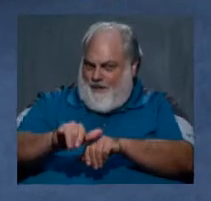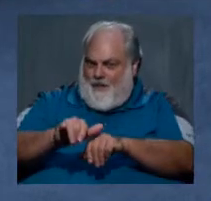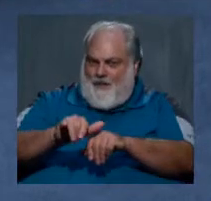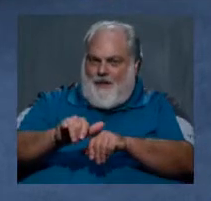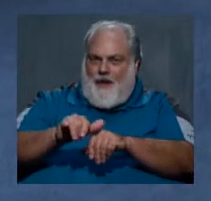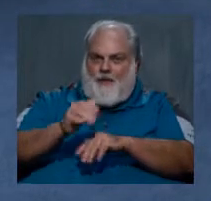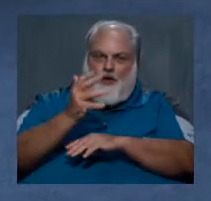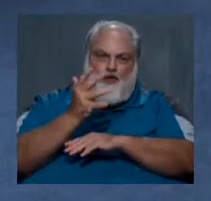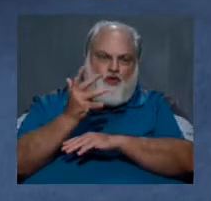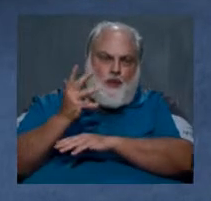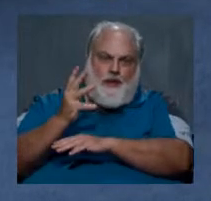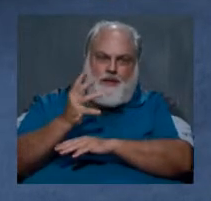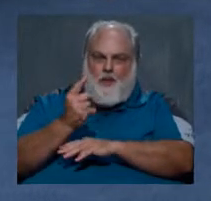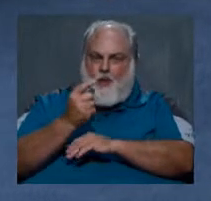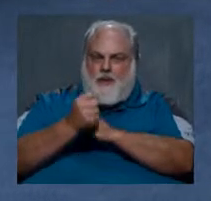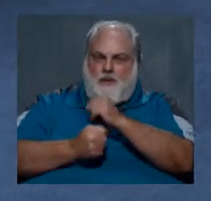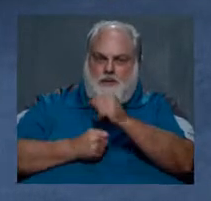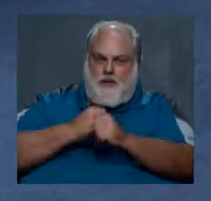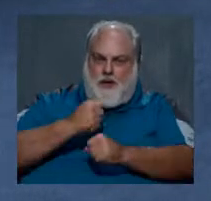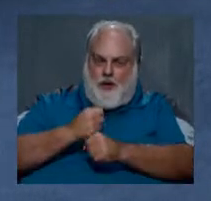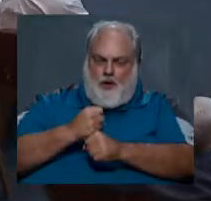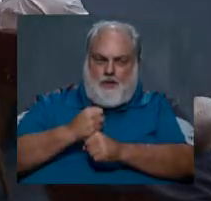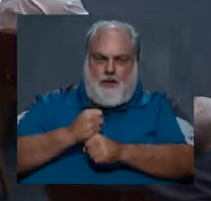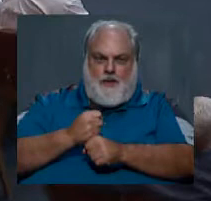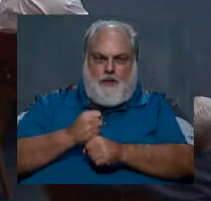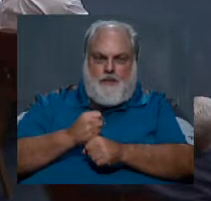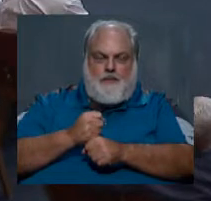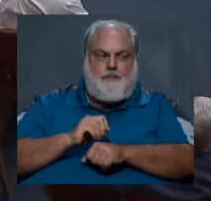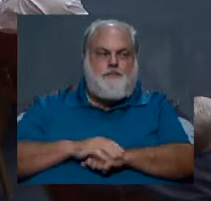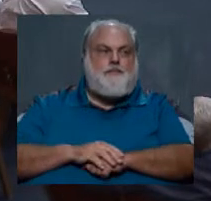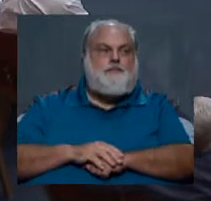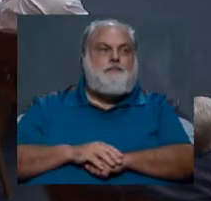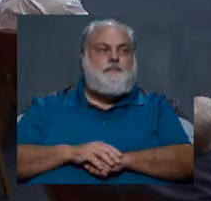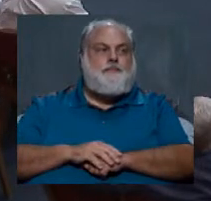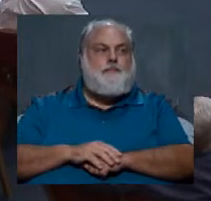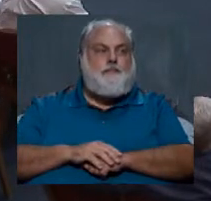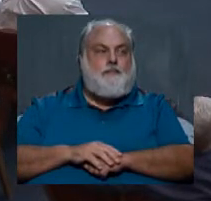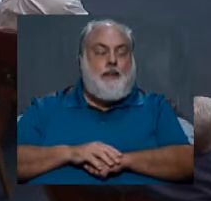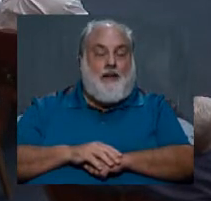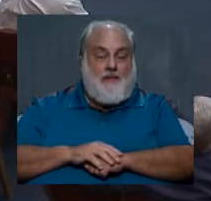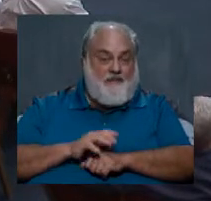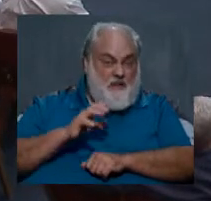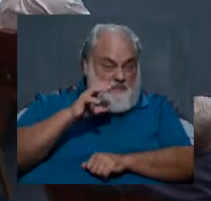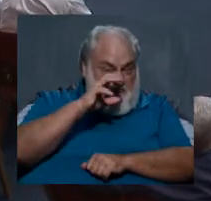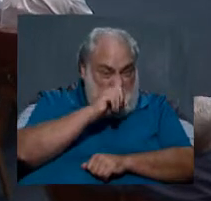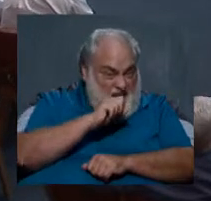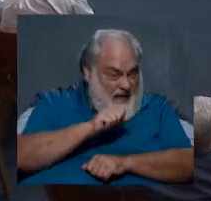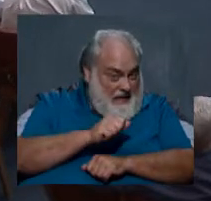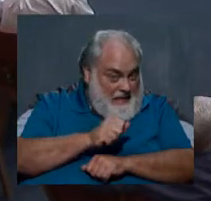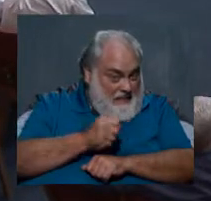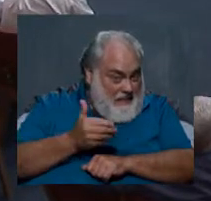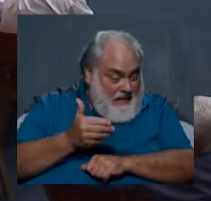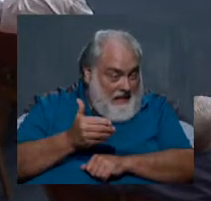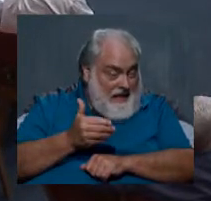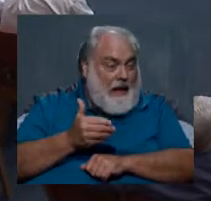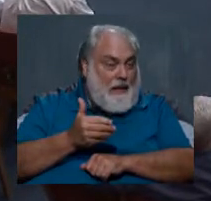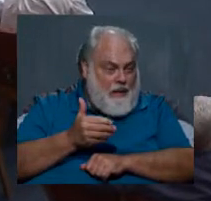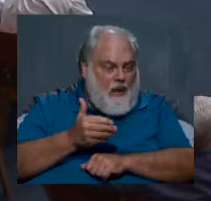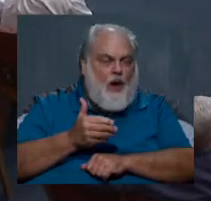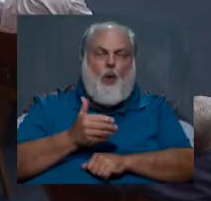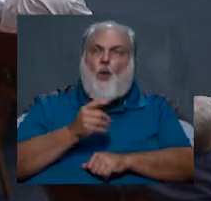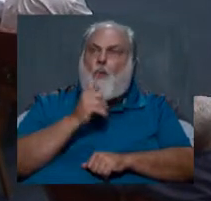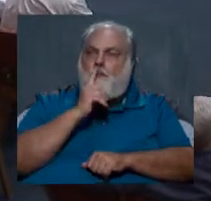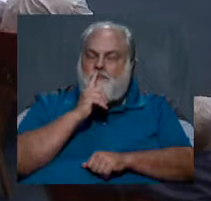the trees planted within a year of completion work on that slope. And if I've missed anything, that it's inadvertent. Oh, we also added